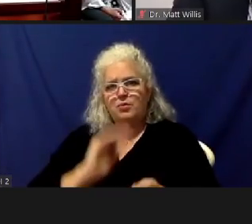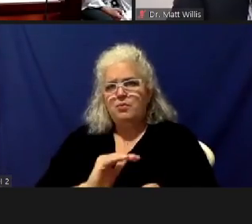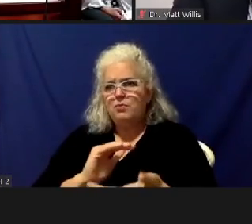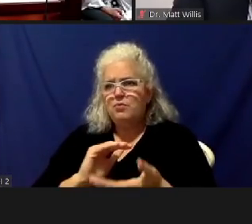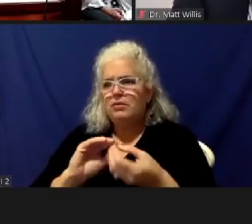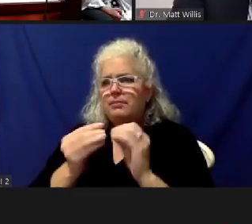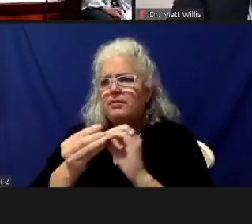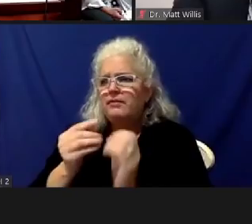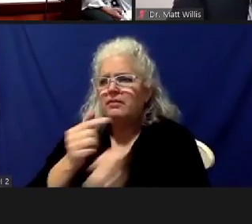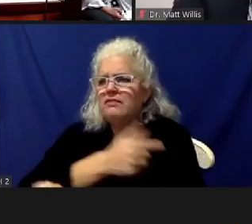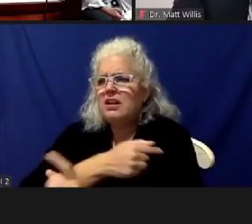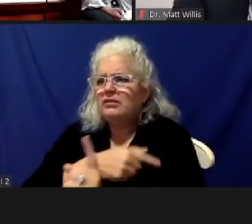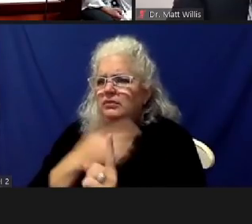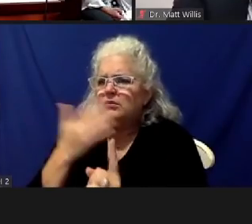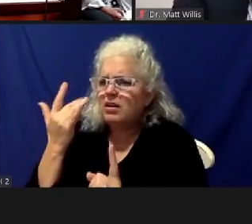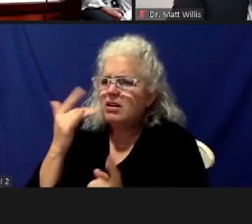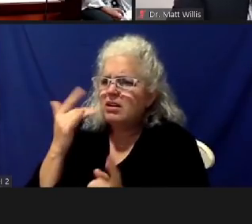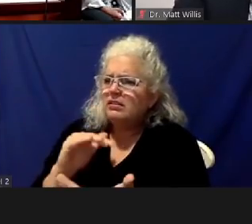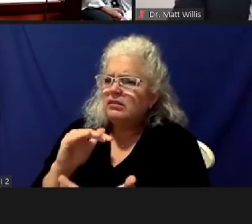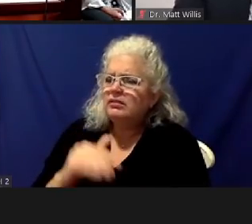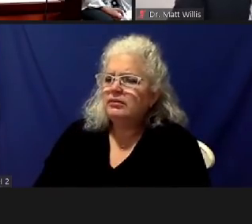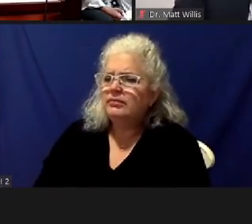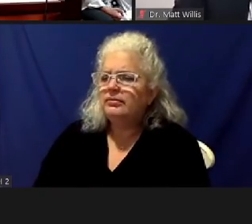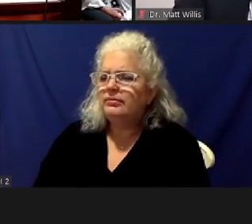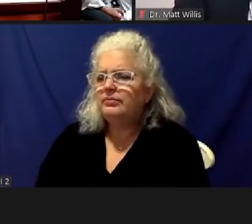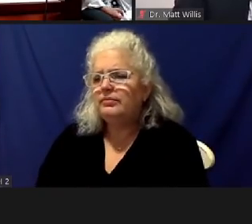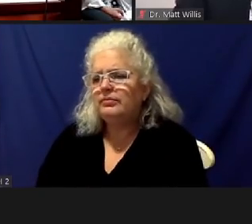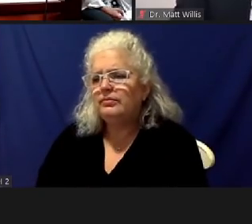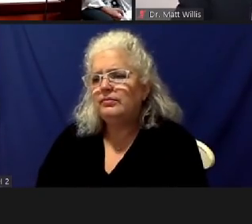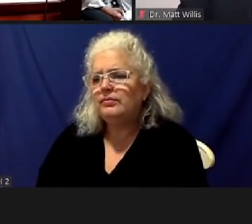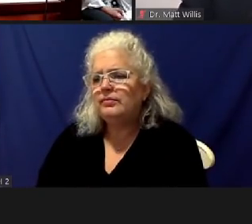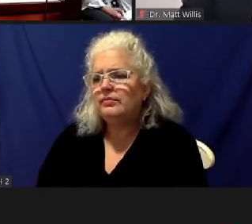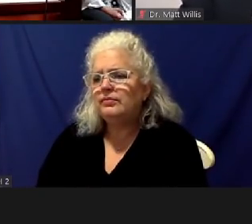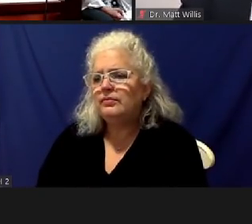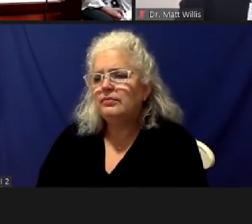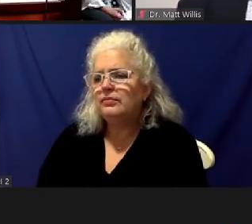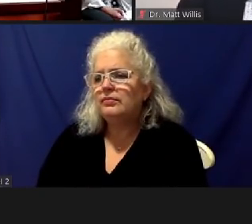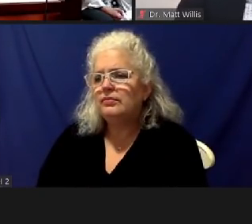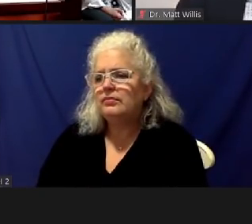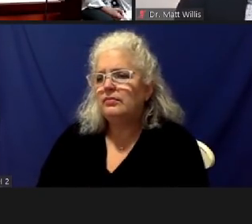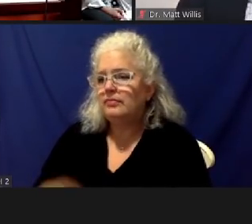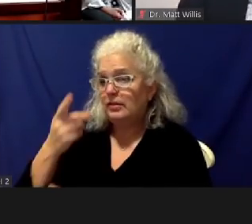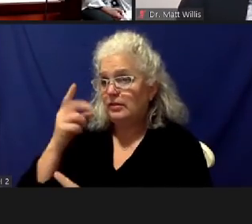So it's largely based on